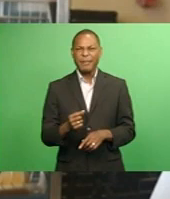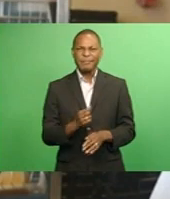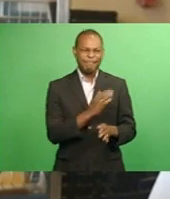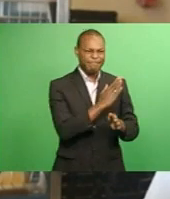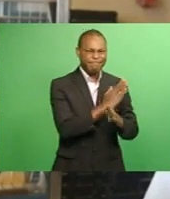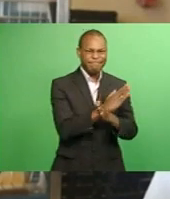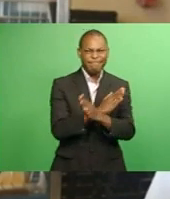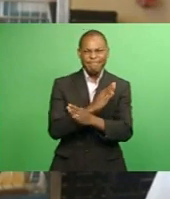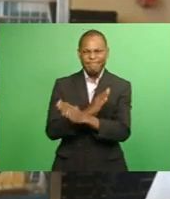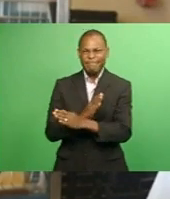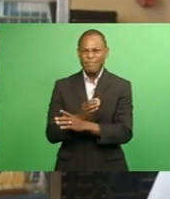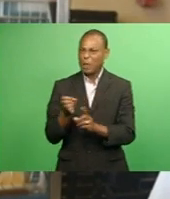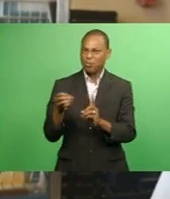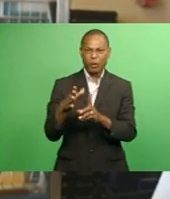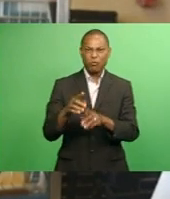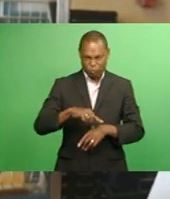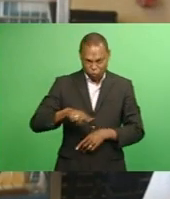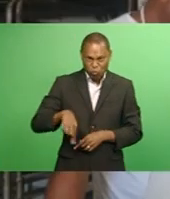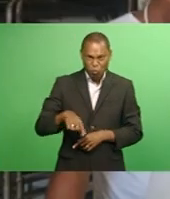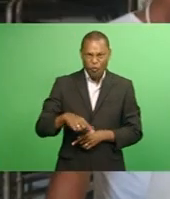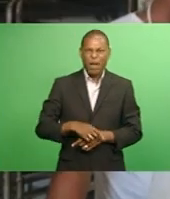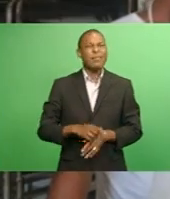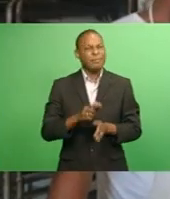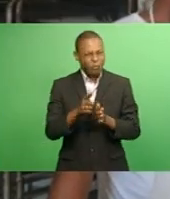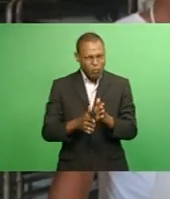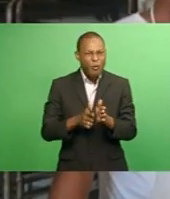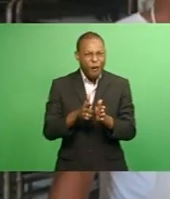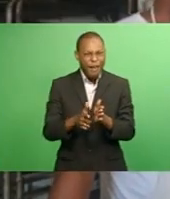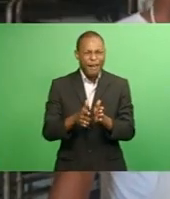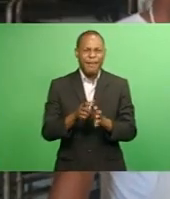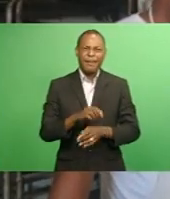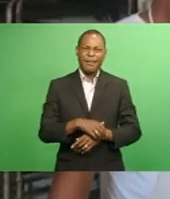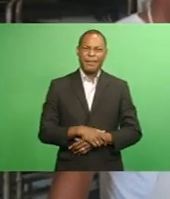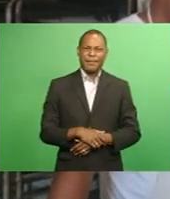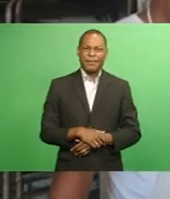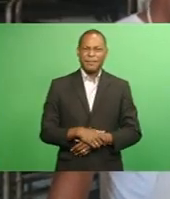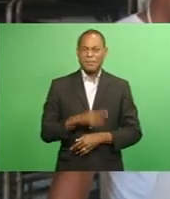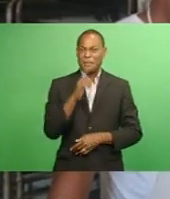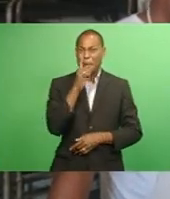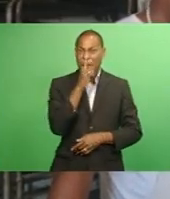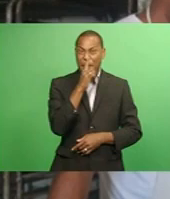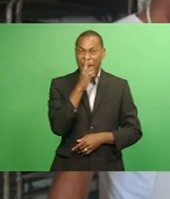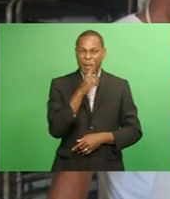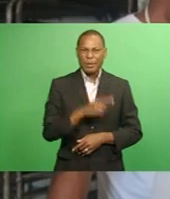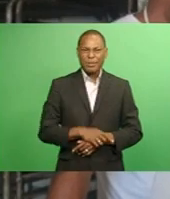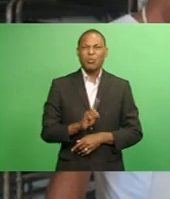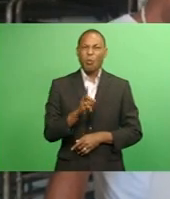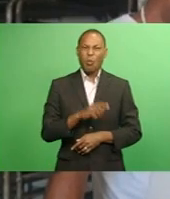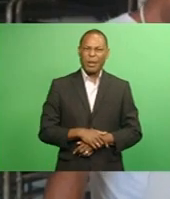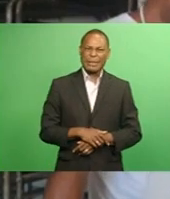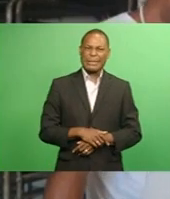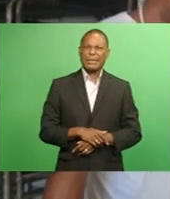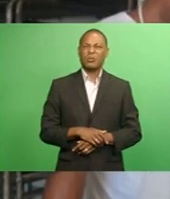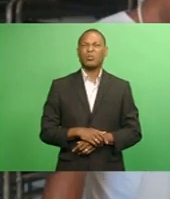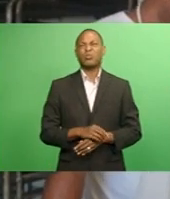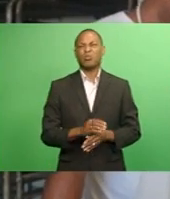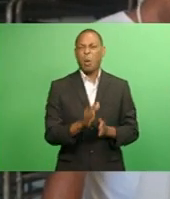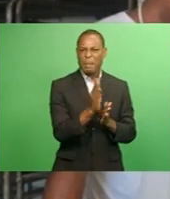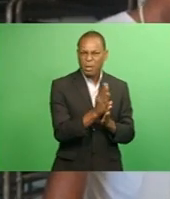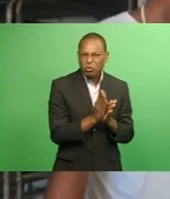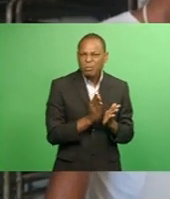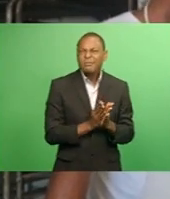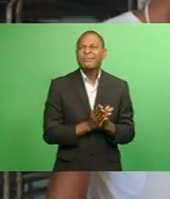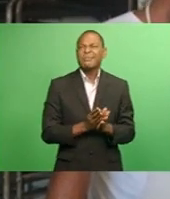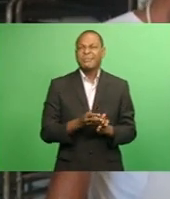Especially in Suva and also from Lotoka. People cut costs with budget. We